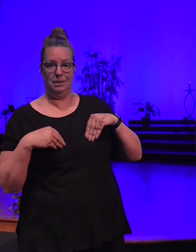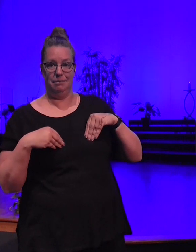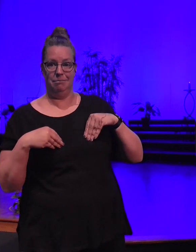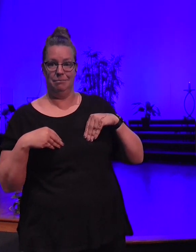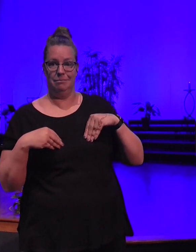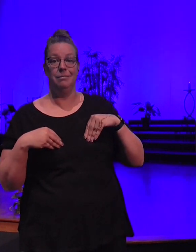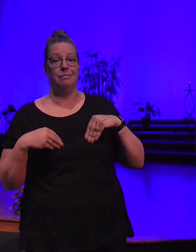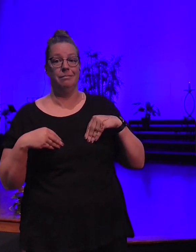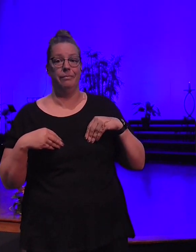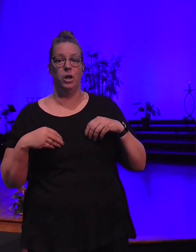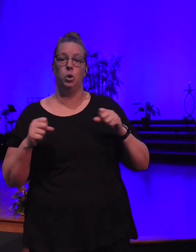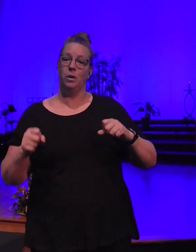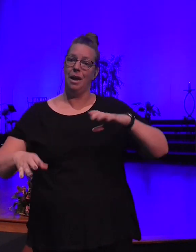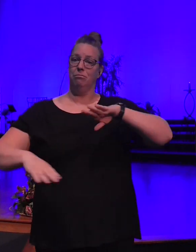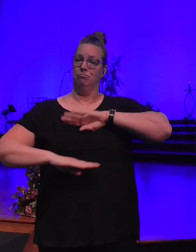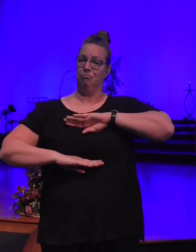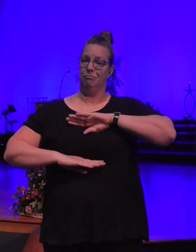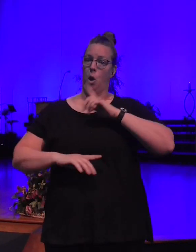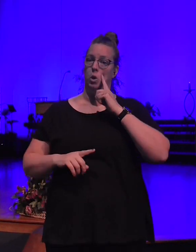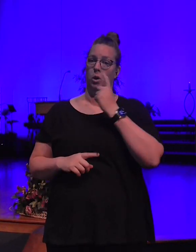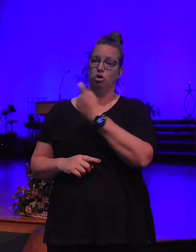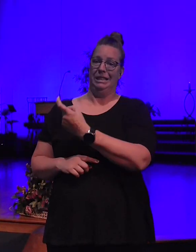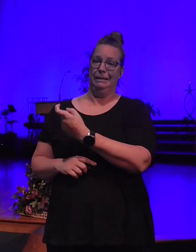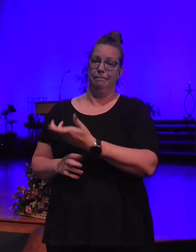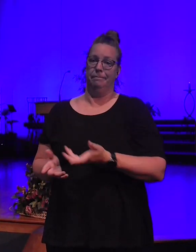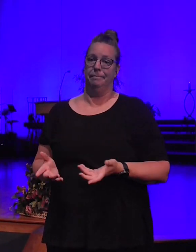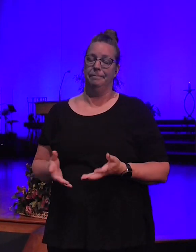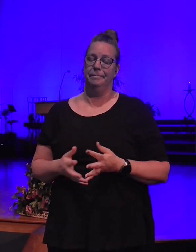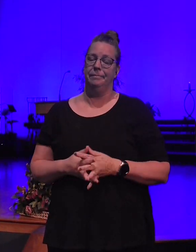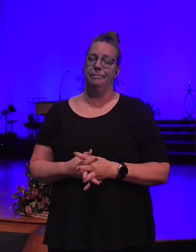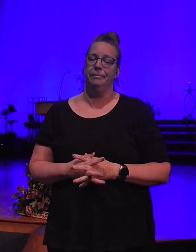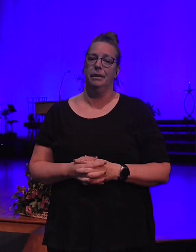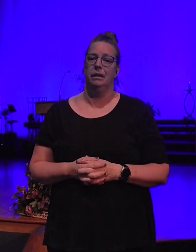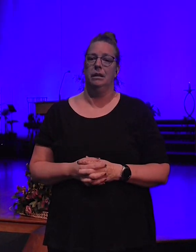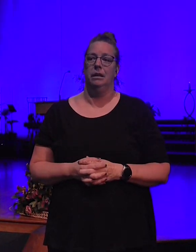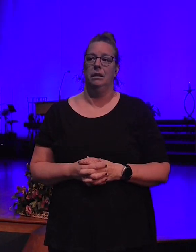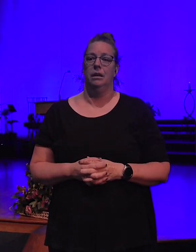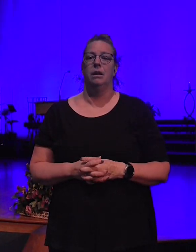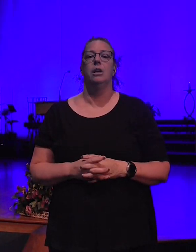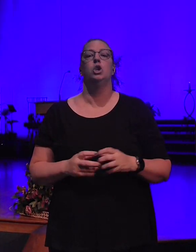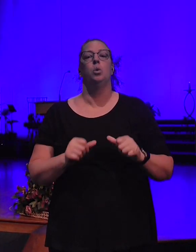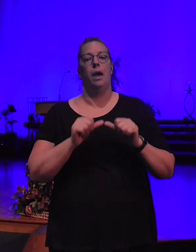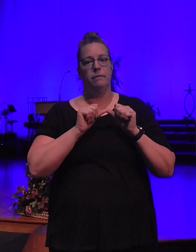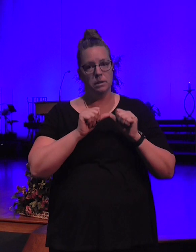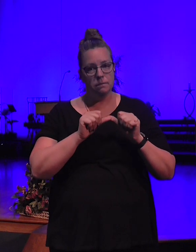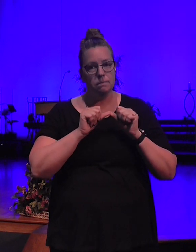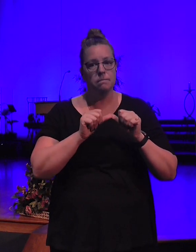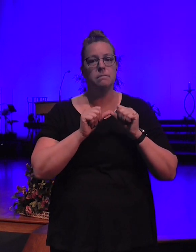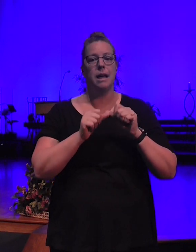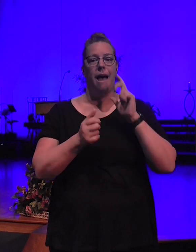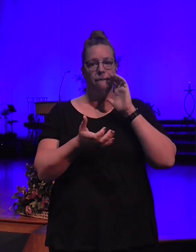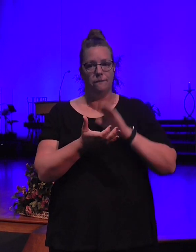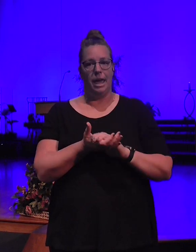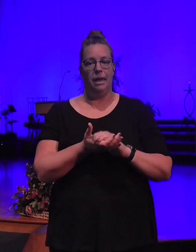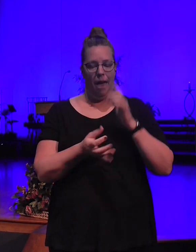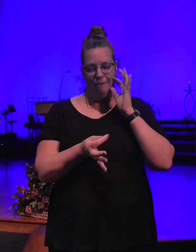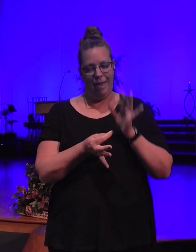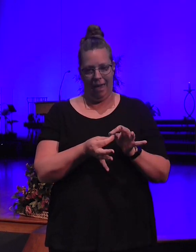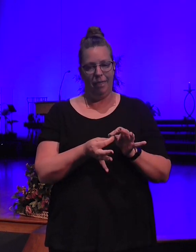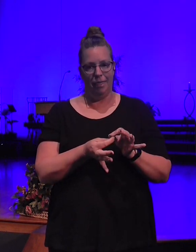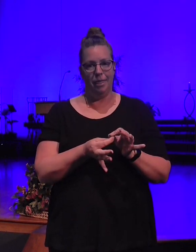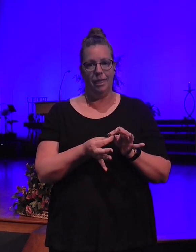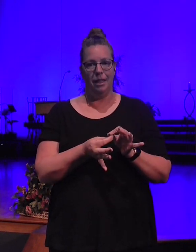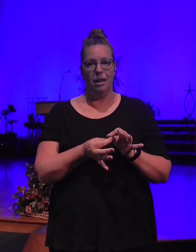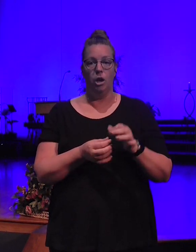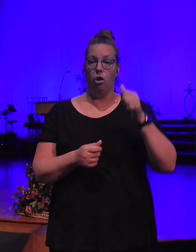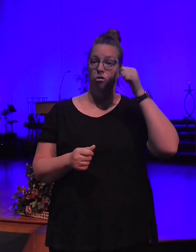so that you can fulfill this dream that you have? Have faith, have faith, have faith. Remember, you're going to